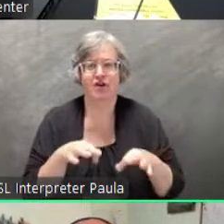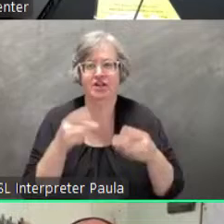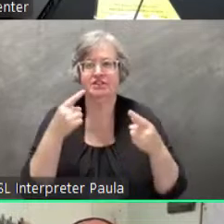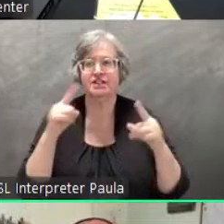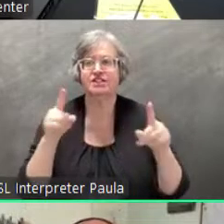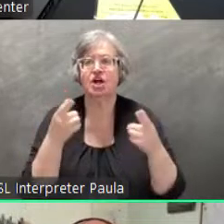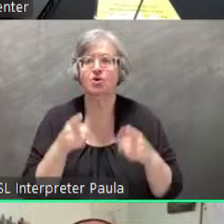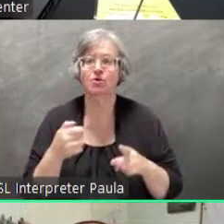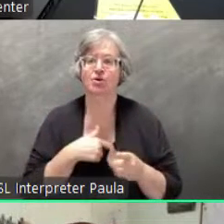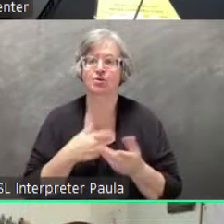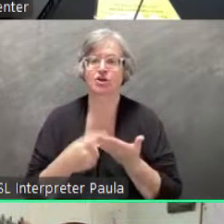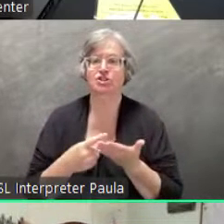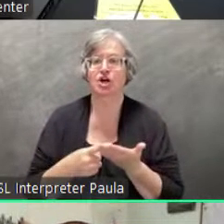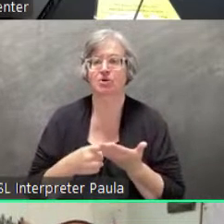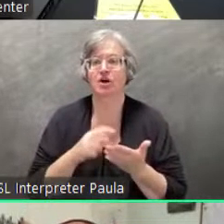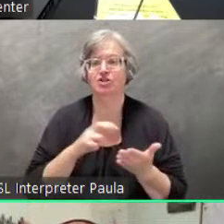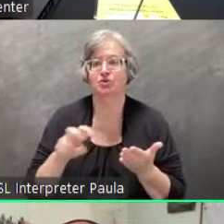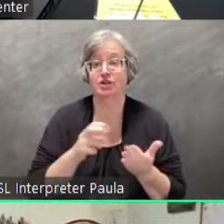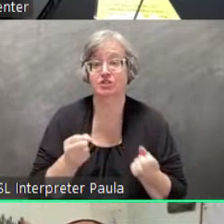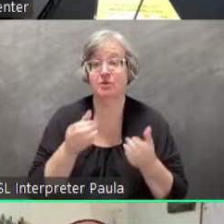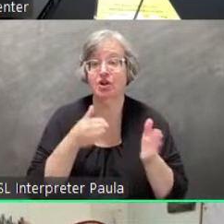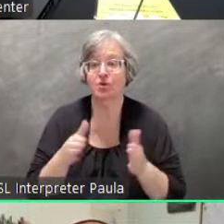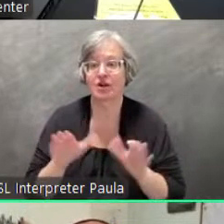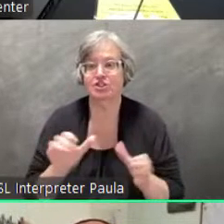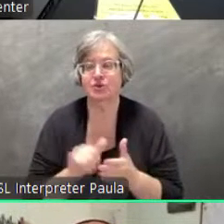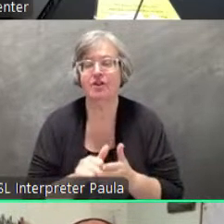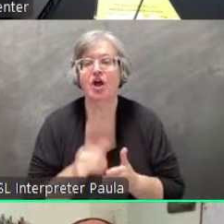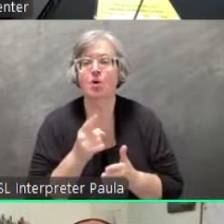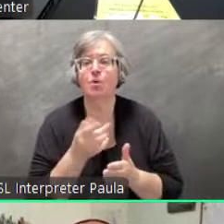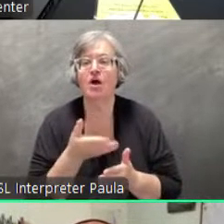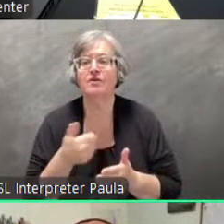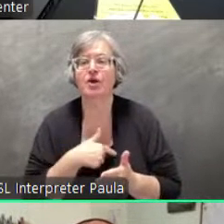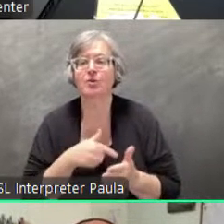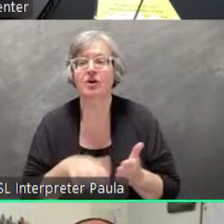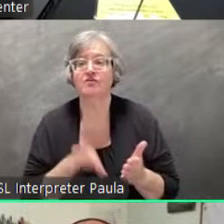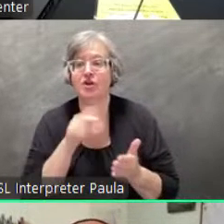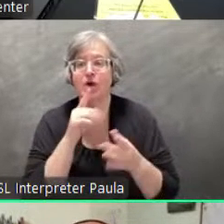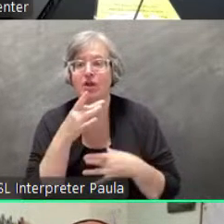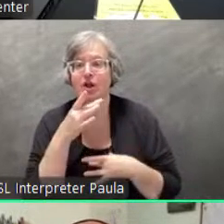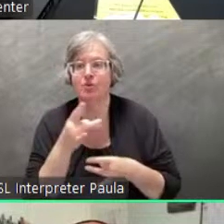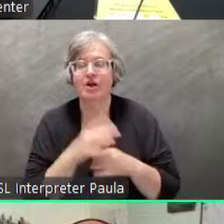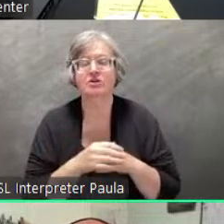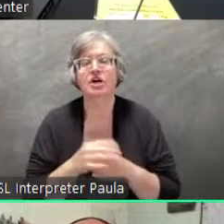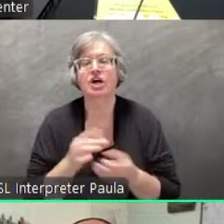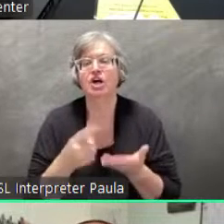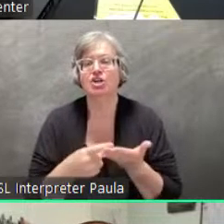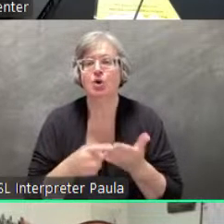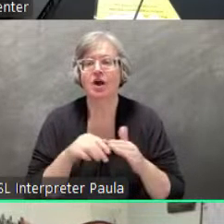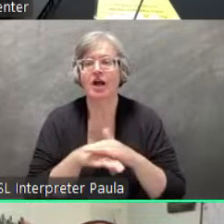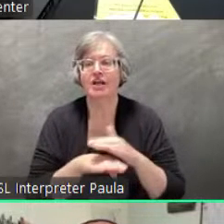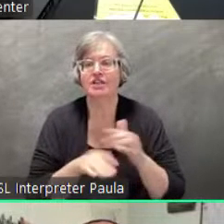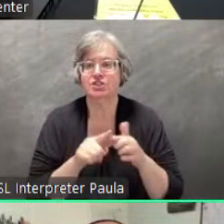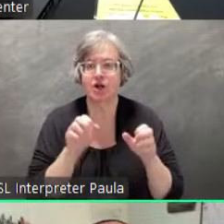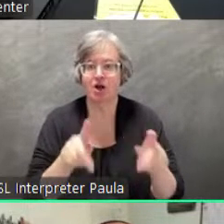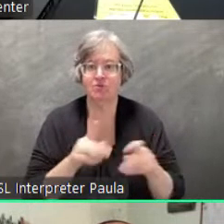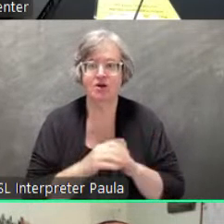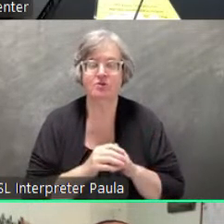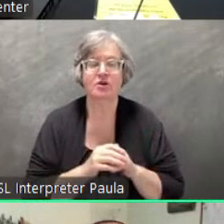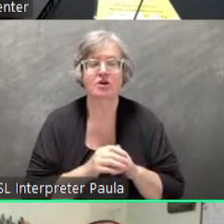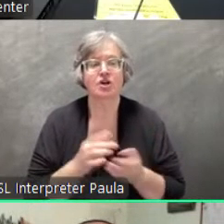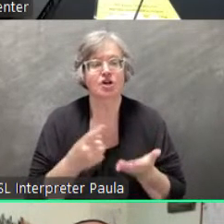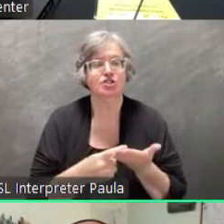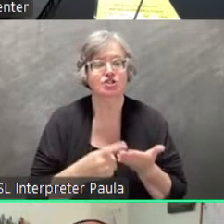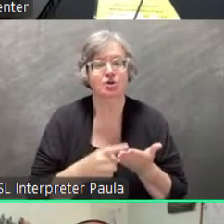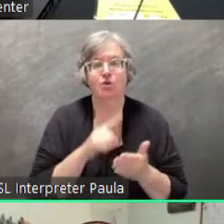when we're talking about transit. And there are many ways to do it. But one of the things that we find really interesting is to talk about access to opportunity, to talk about